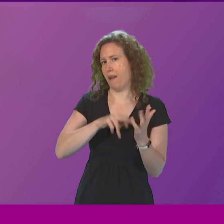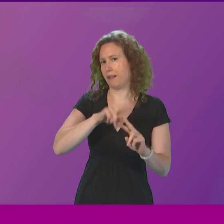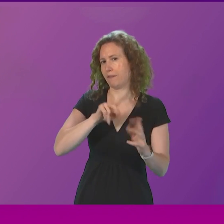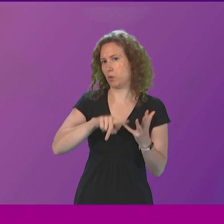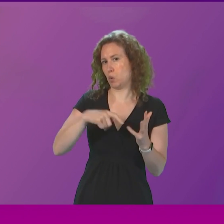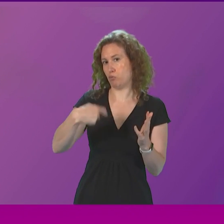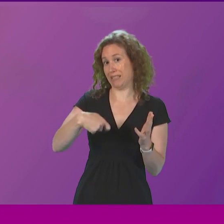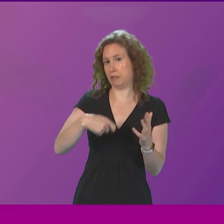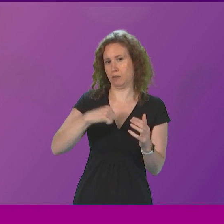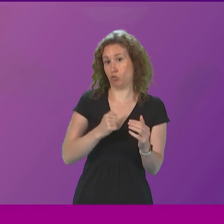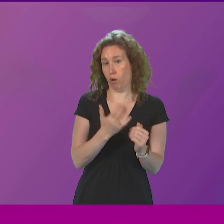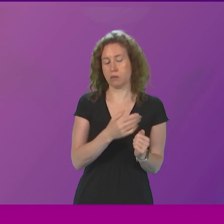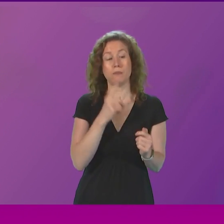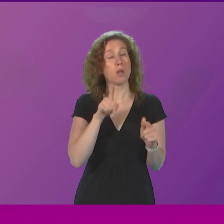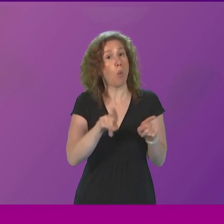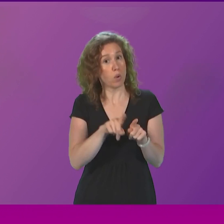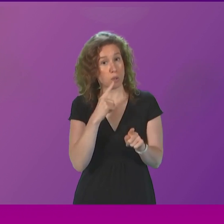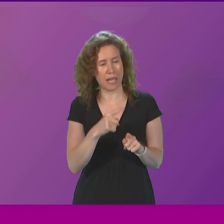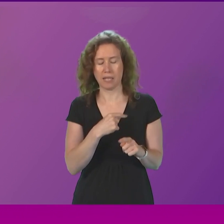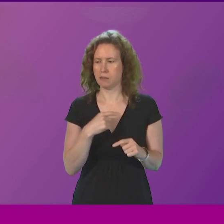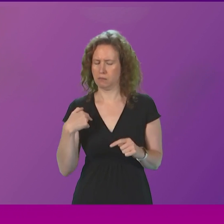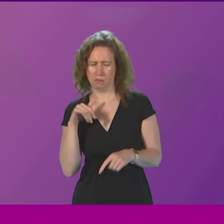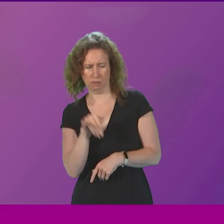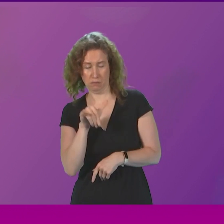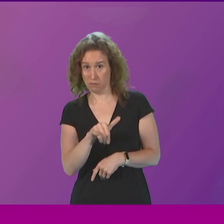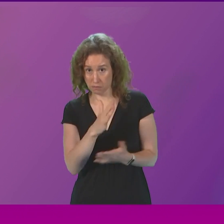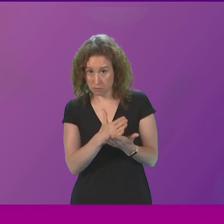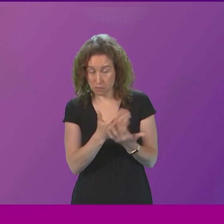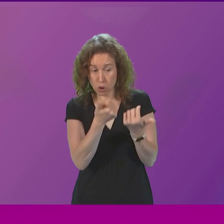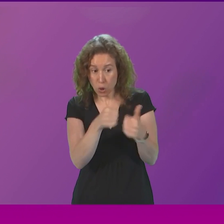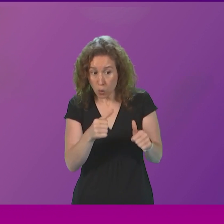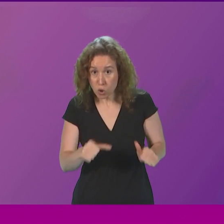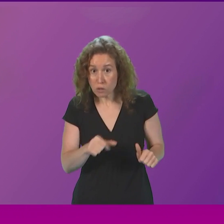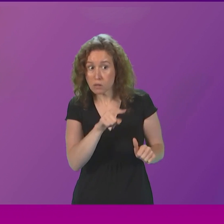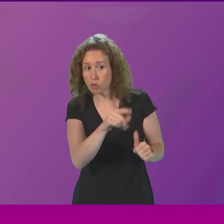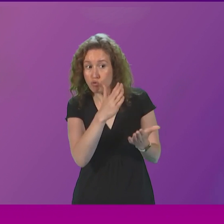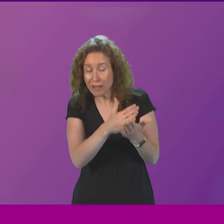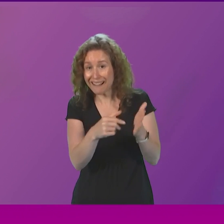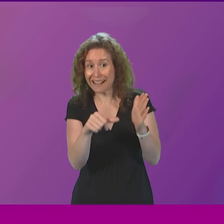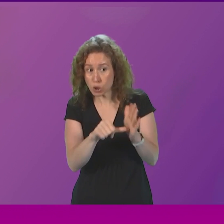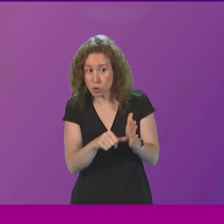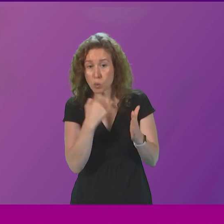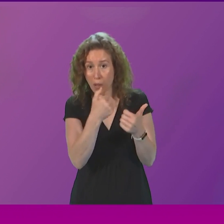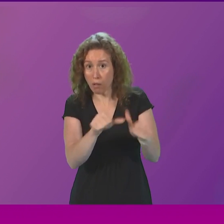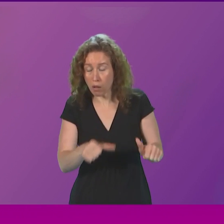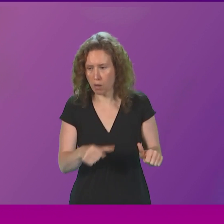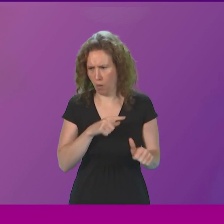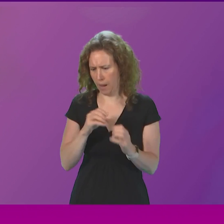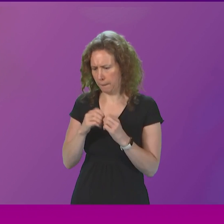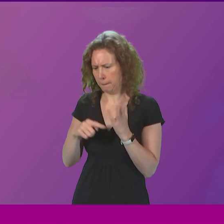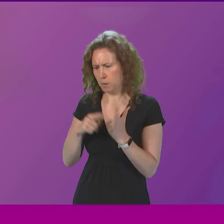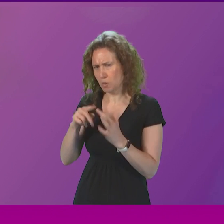in Scotland. He went on to say they doubt very much that solutions to key rural issues will be possible while the Bute House